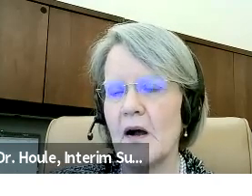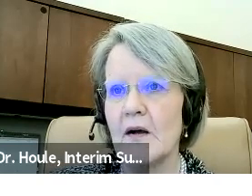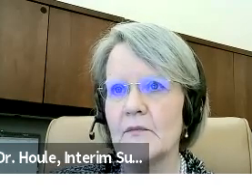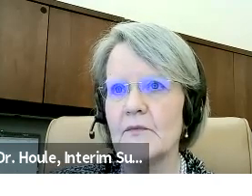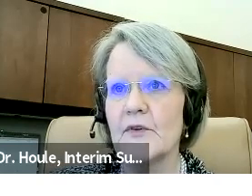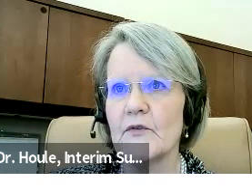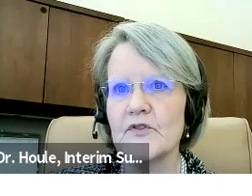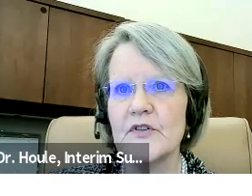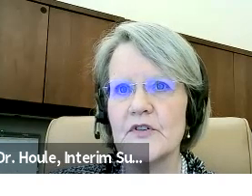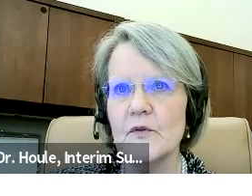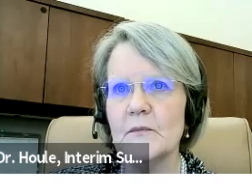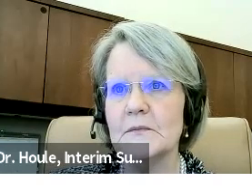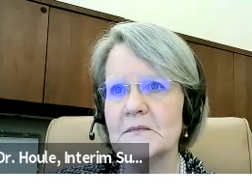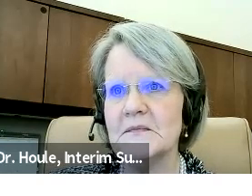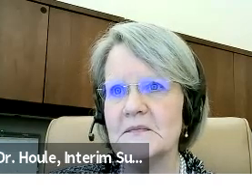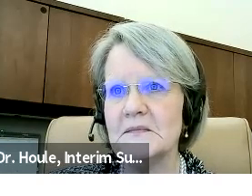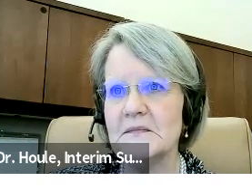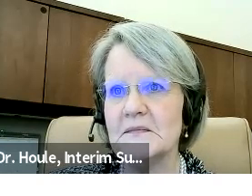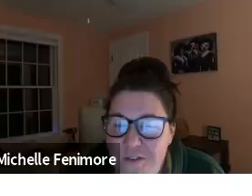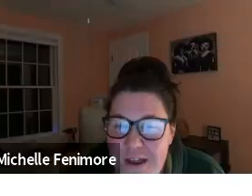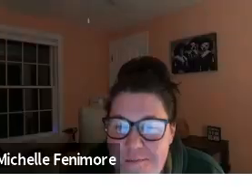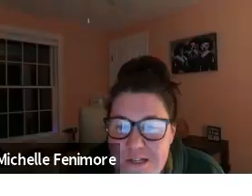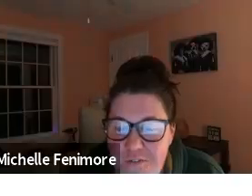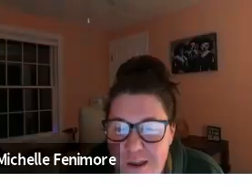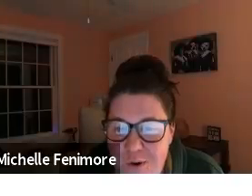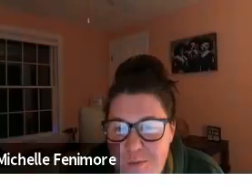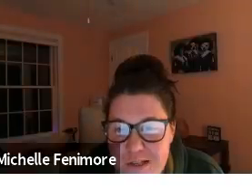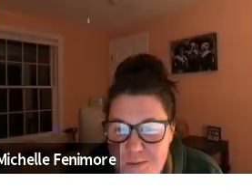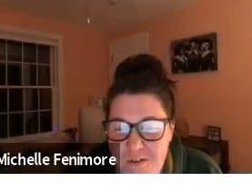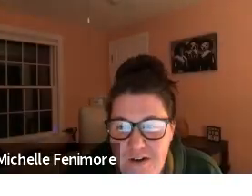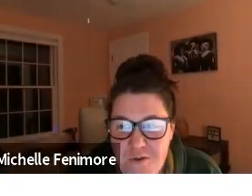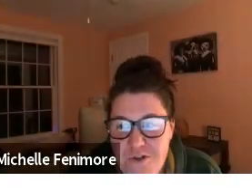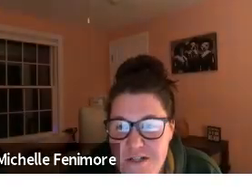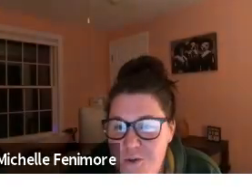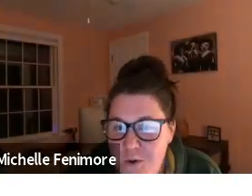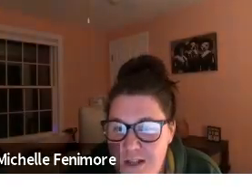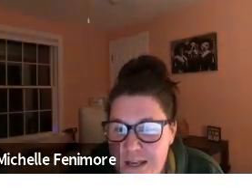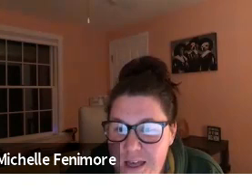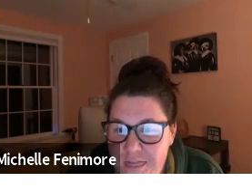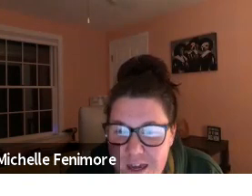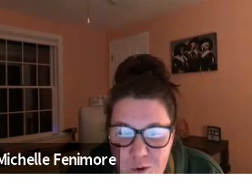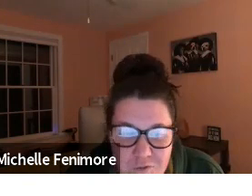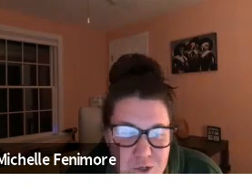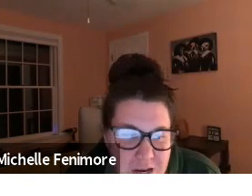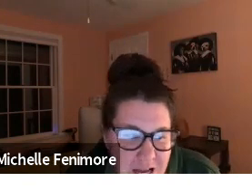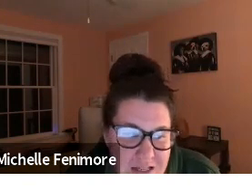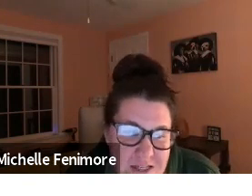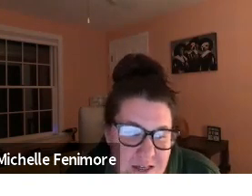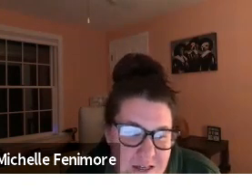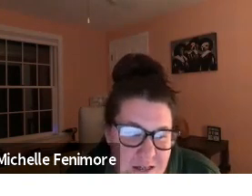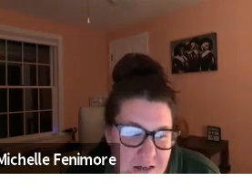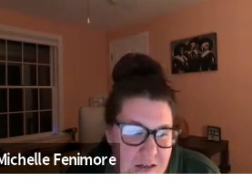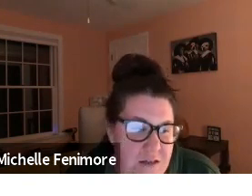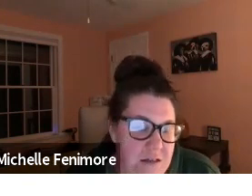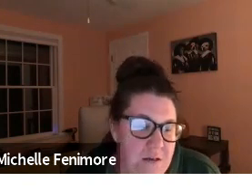from Federal Street School. Hi, everyone. I'm Michelle Fenimore, the principal at Federal Street School. Thank you all for joining us.